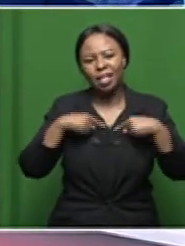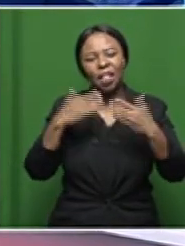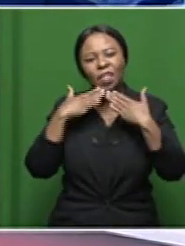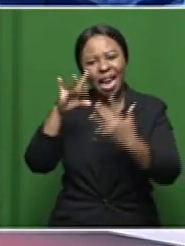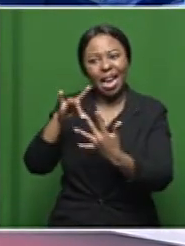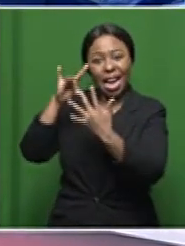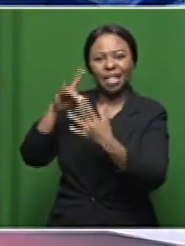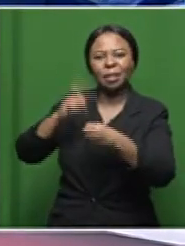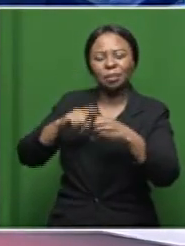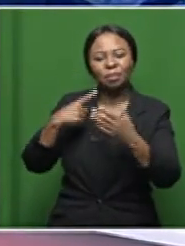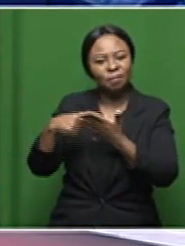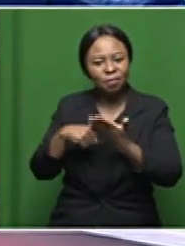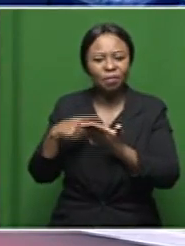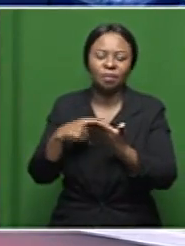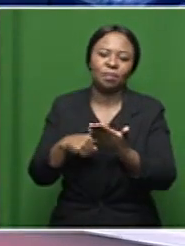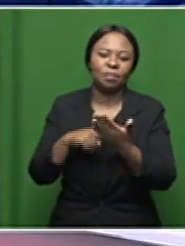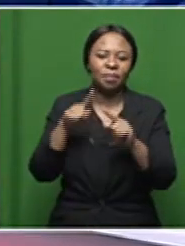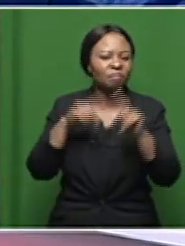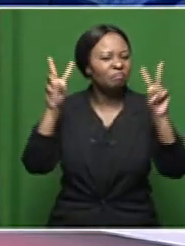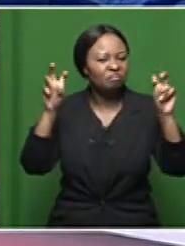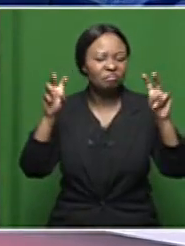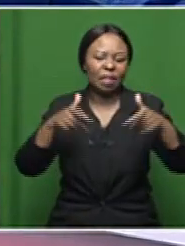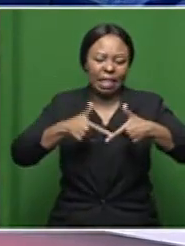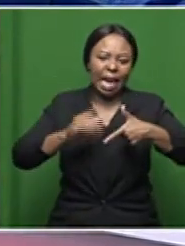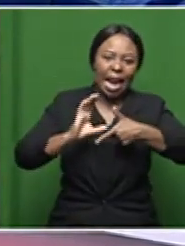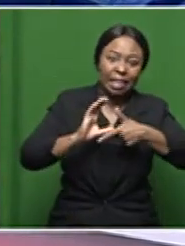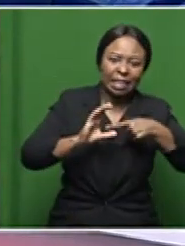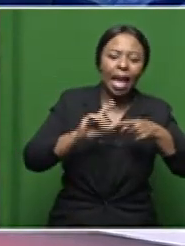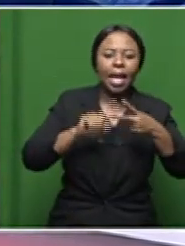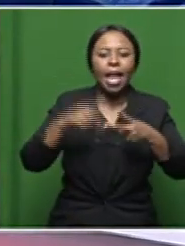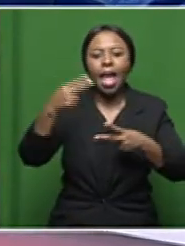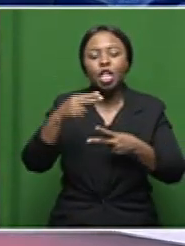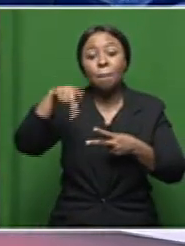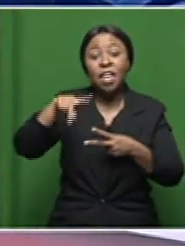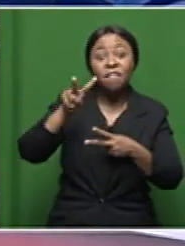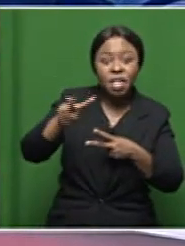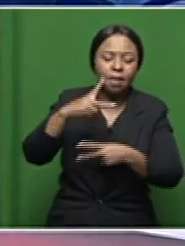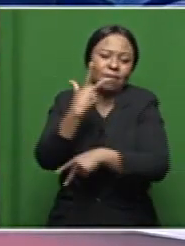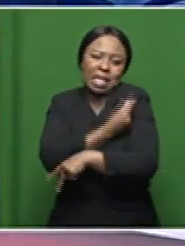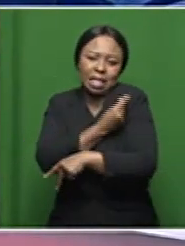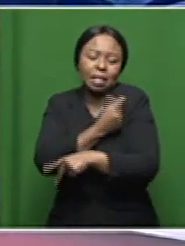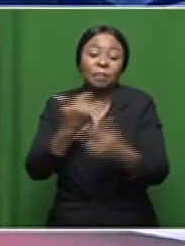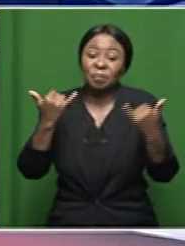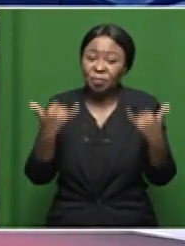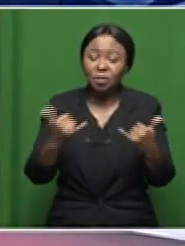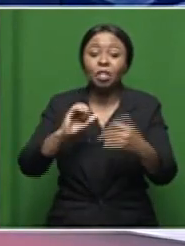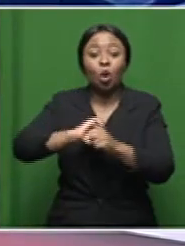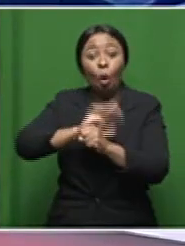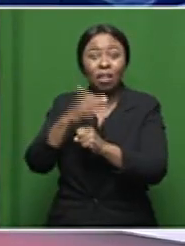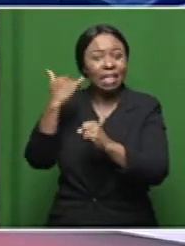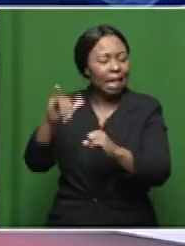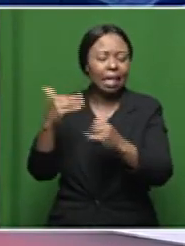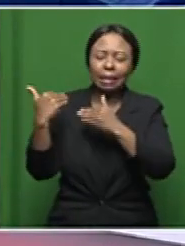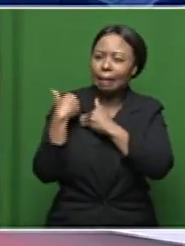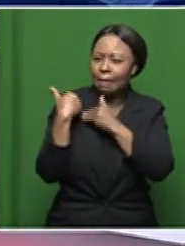that participated in our discussion around cervical cancer as well as HPV vaccination. Of course, it's still a pandemic, so stay safe and look